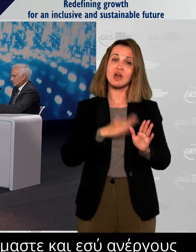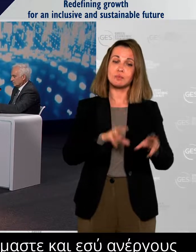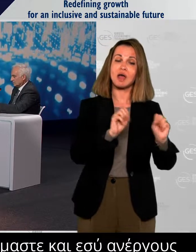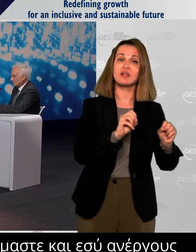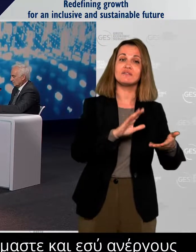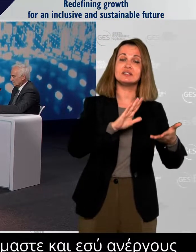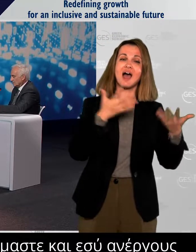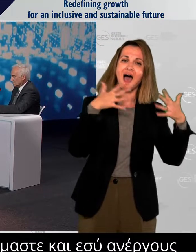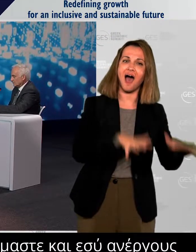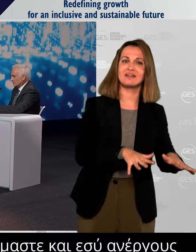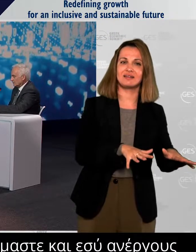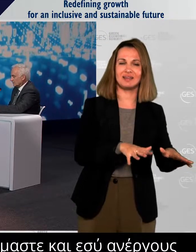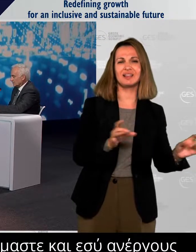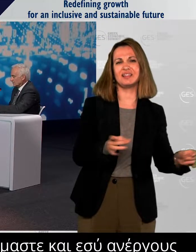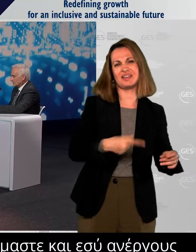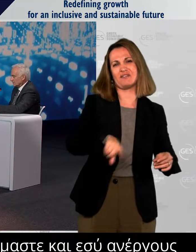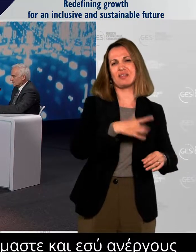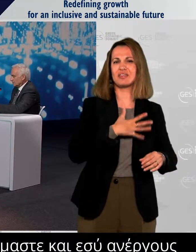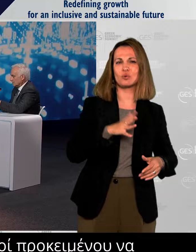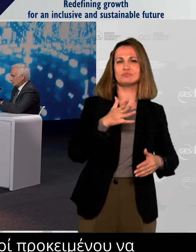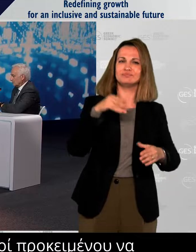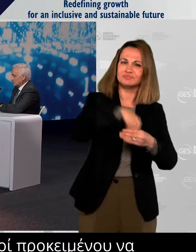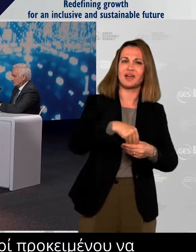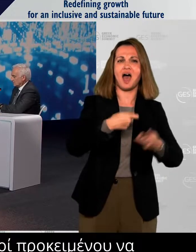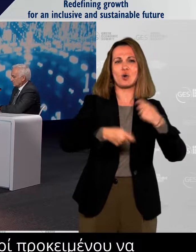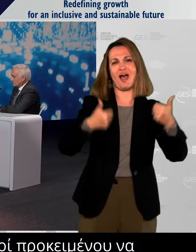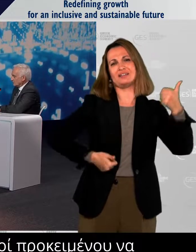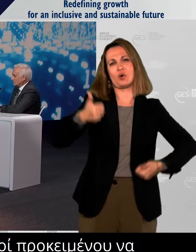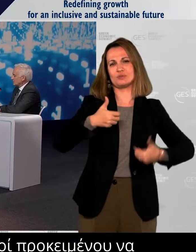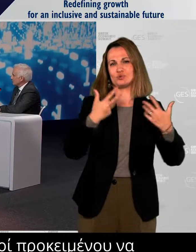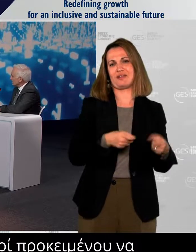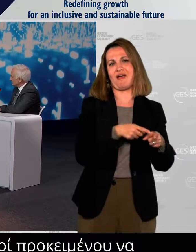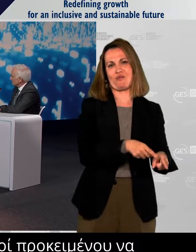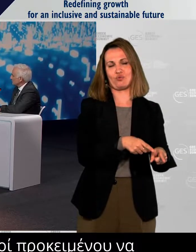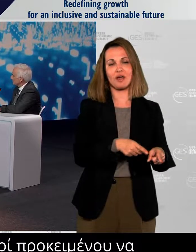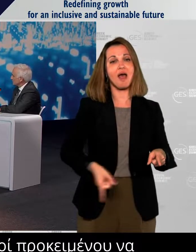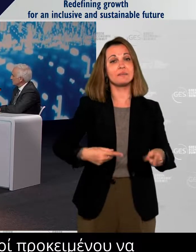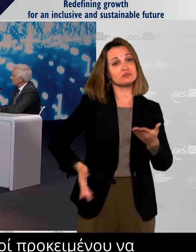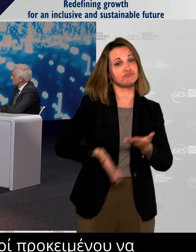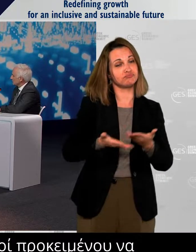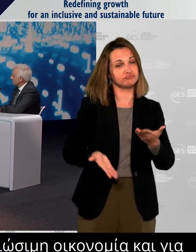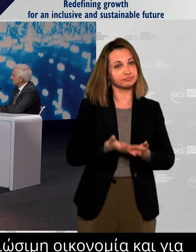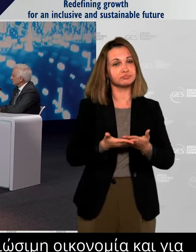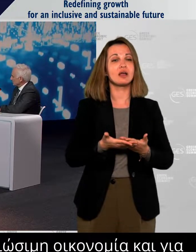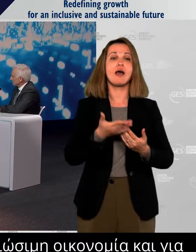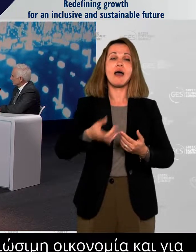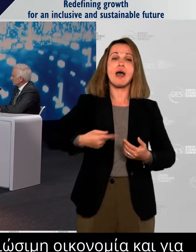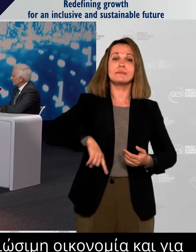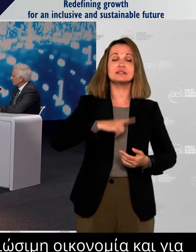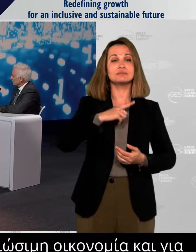see technology. We see technology that has to be simple, open,